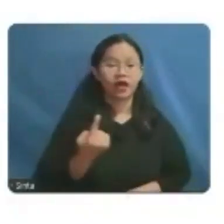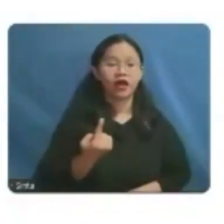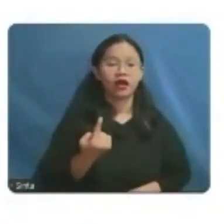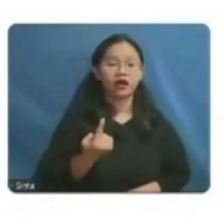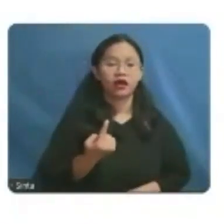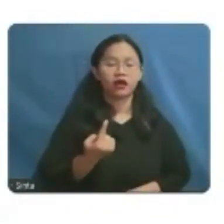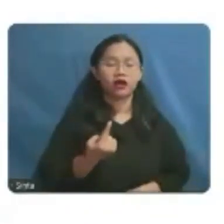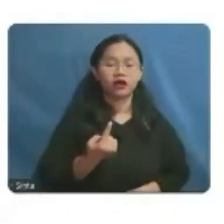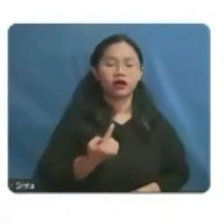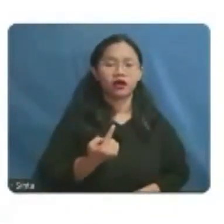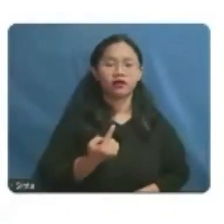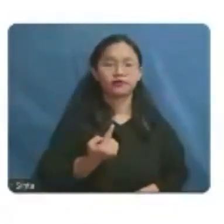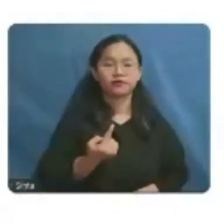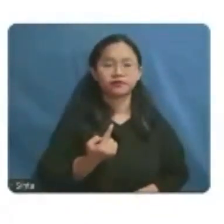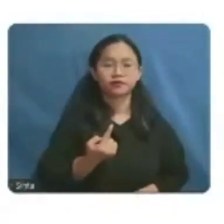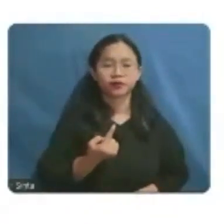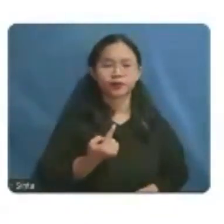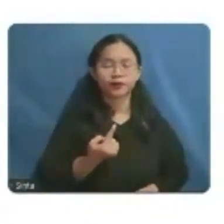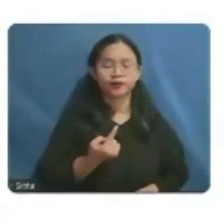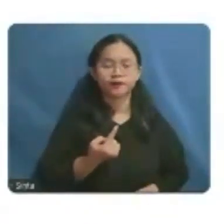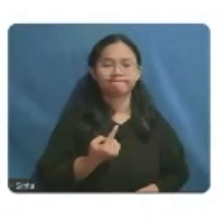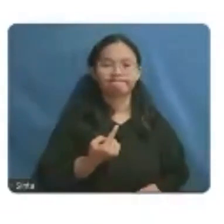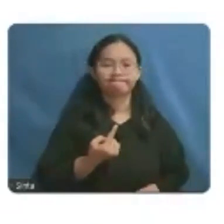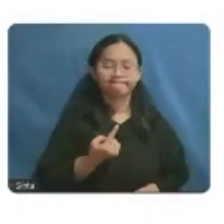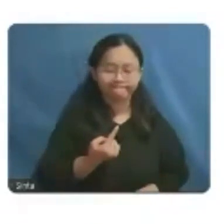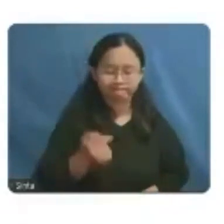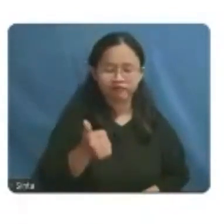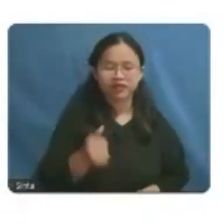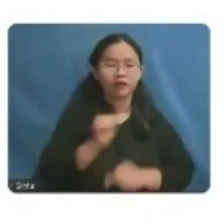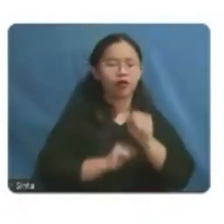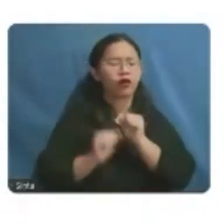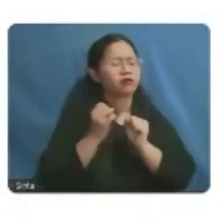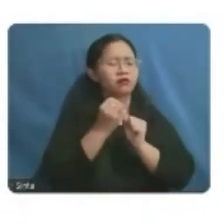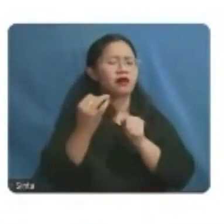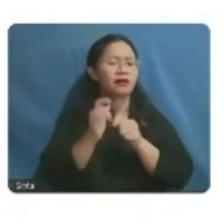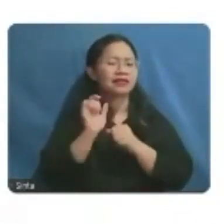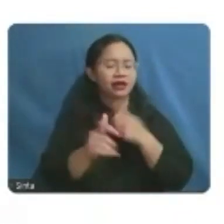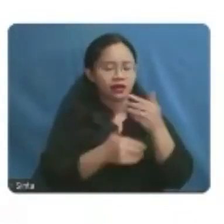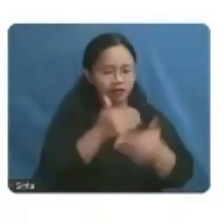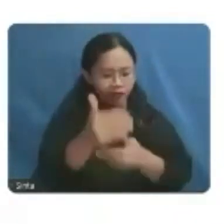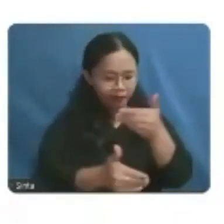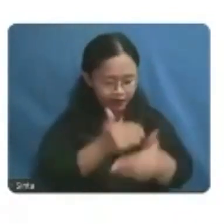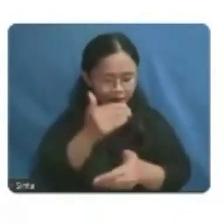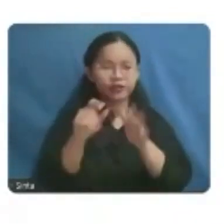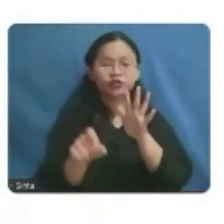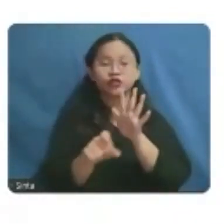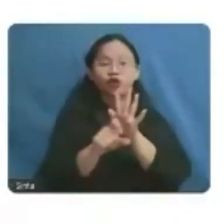in many other ways. So, for example, heat and heat effects, or